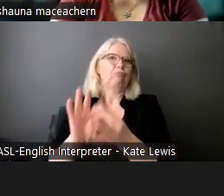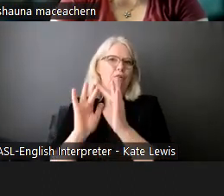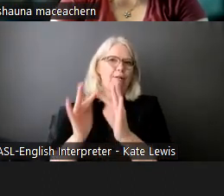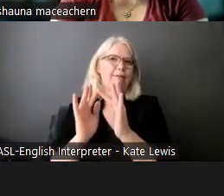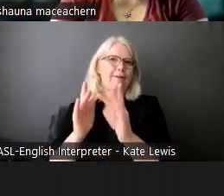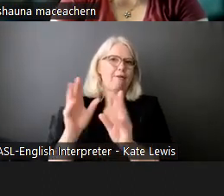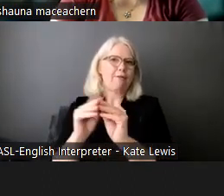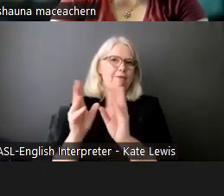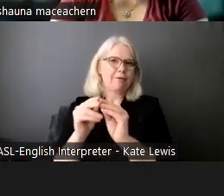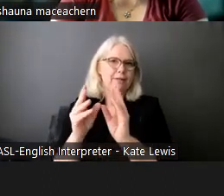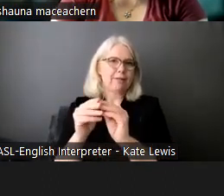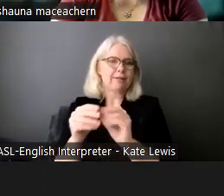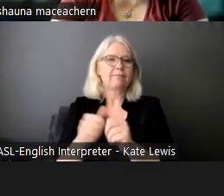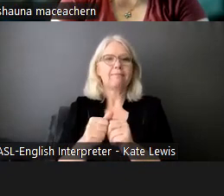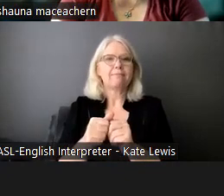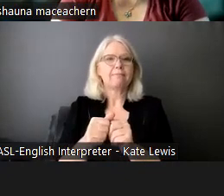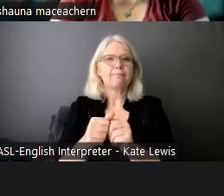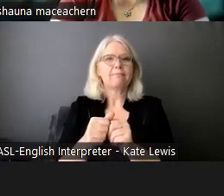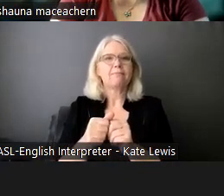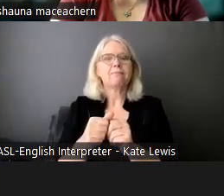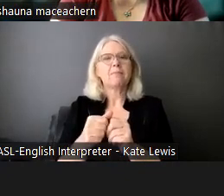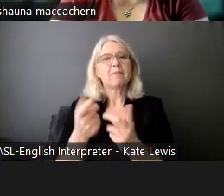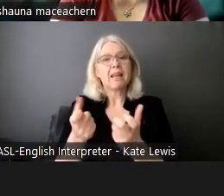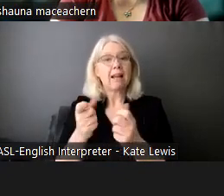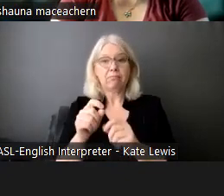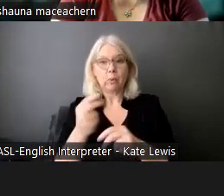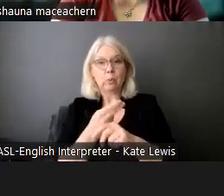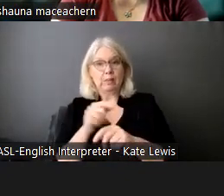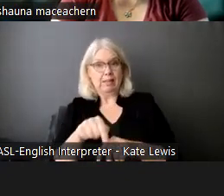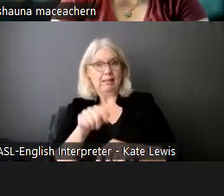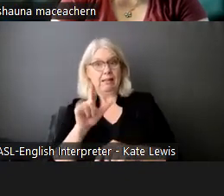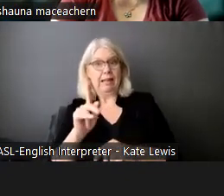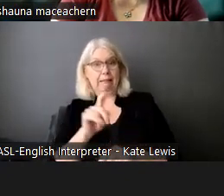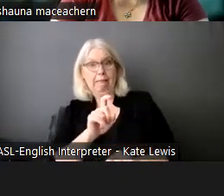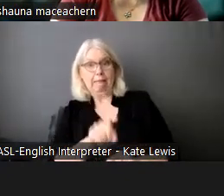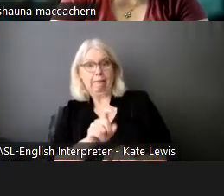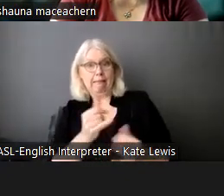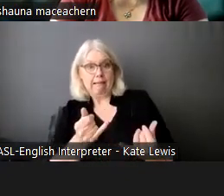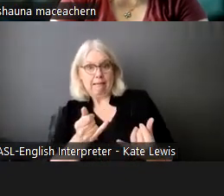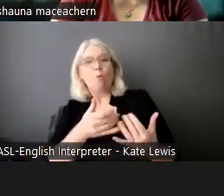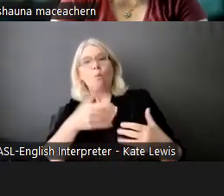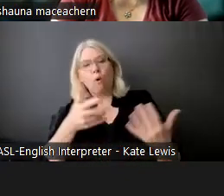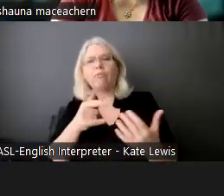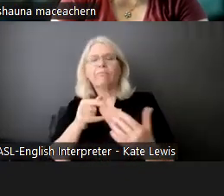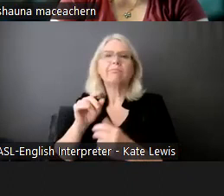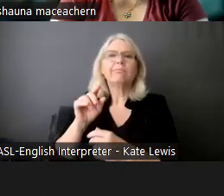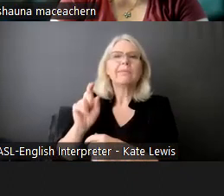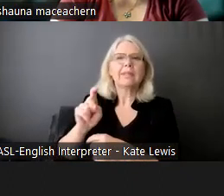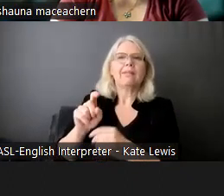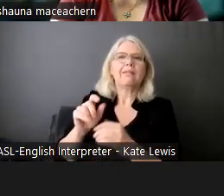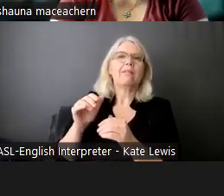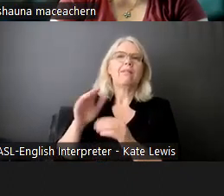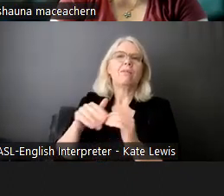here, or feel free to come on to our website and join us for the 22nd of March. We will have a detailed list